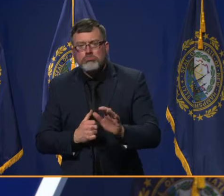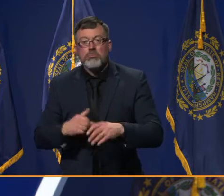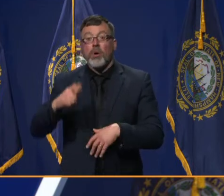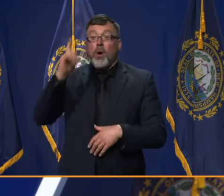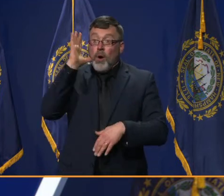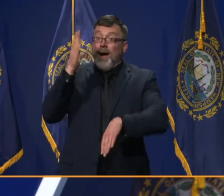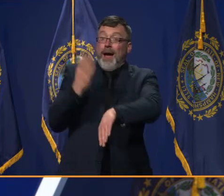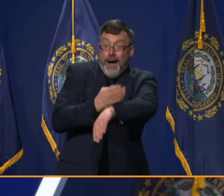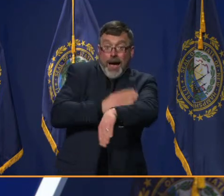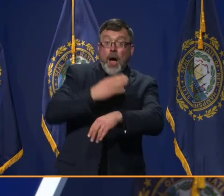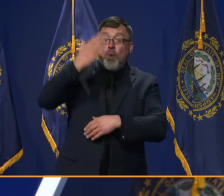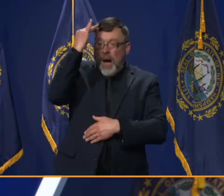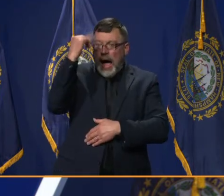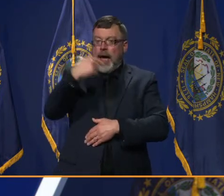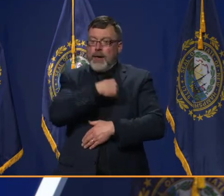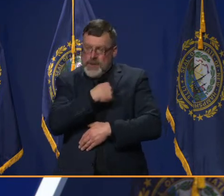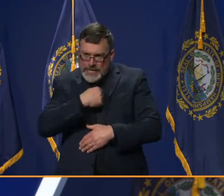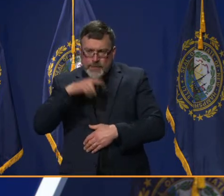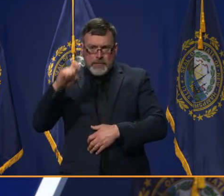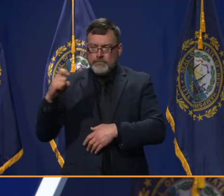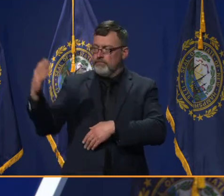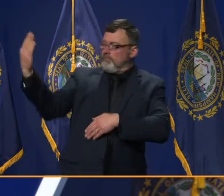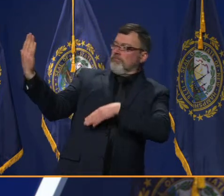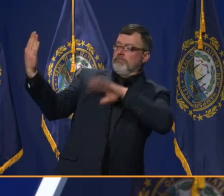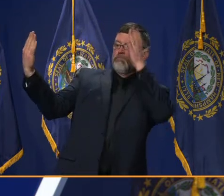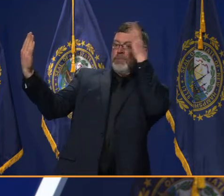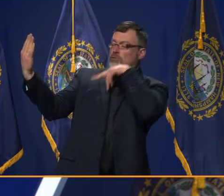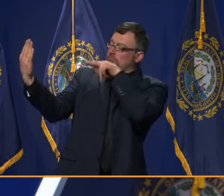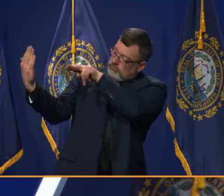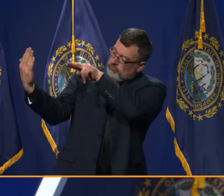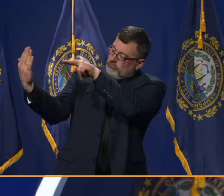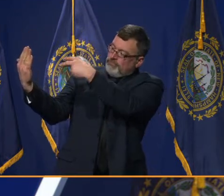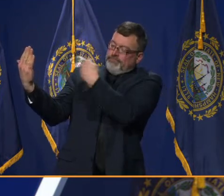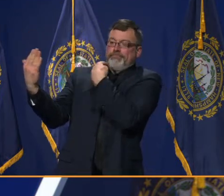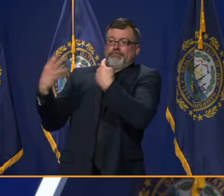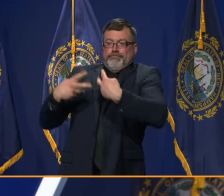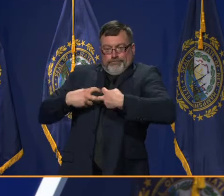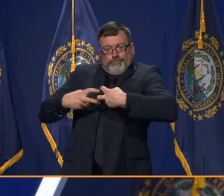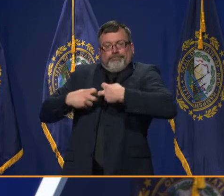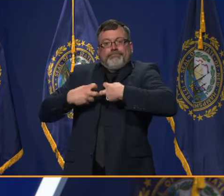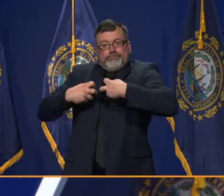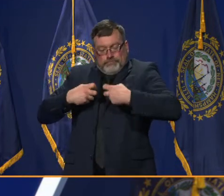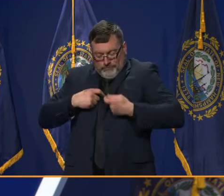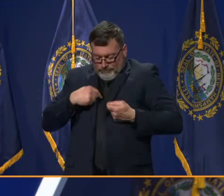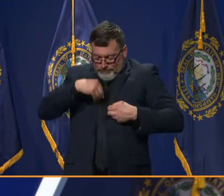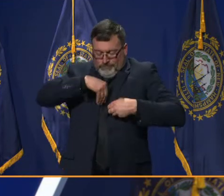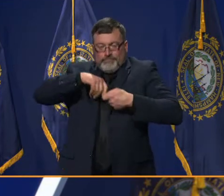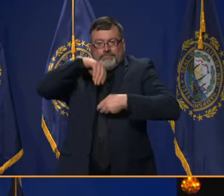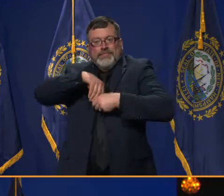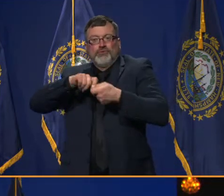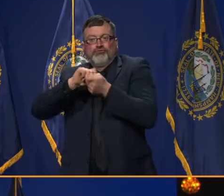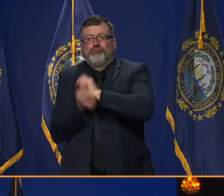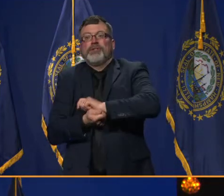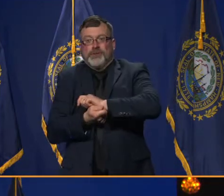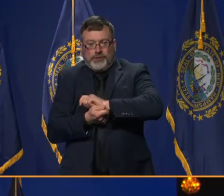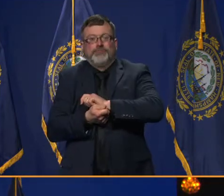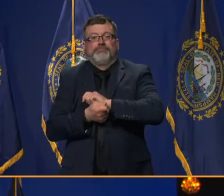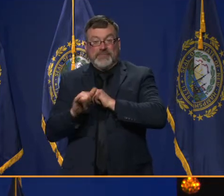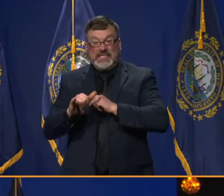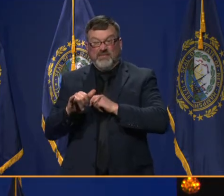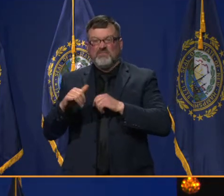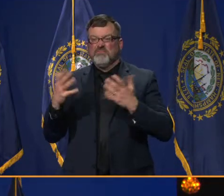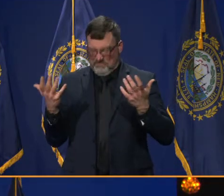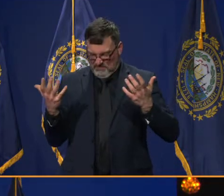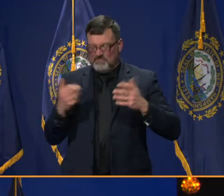will only be better if we're willing to kind of look in that mirror and first initiate the change within ourselves. It's kind of